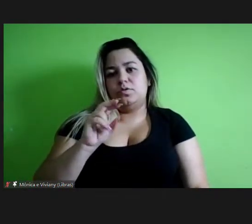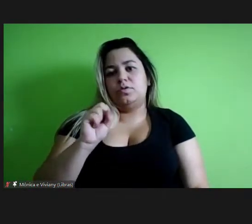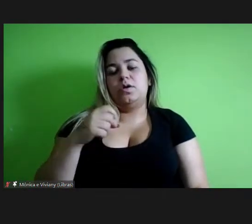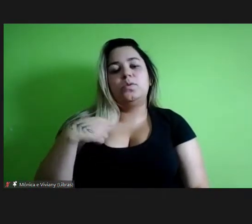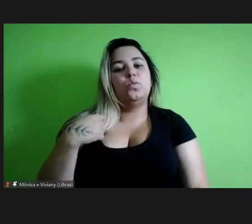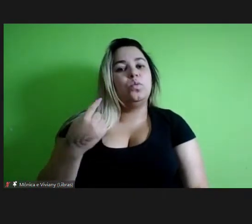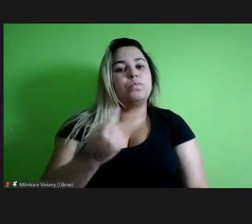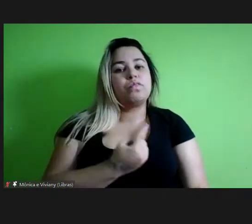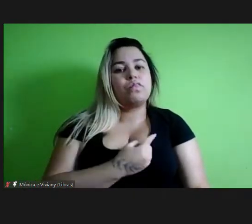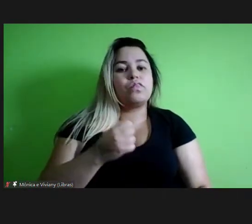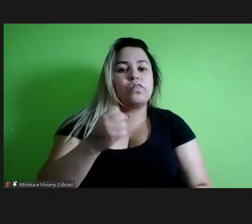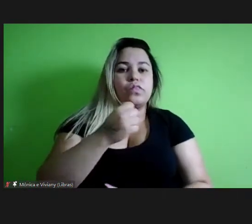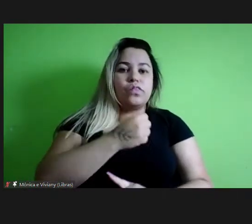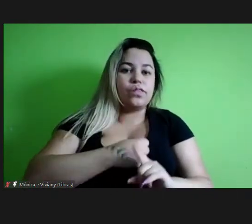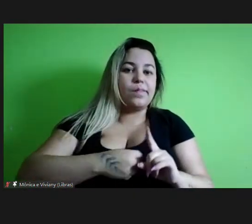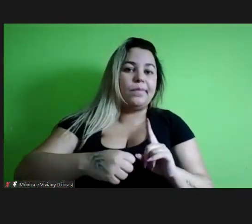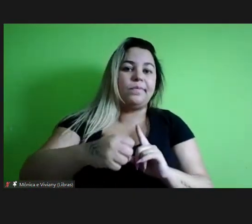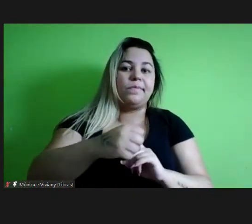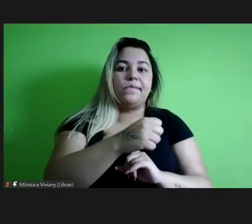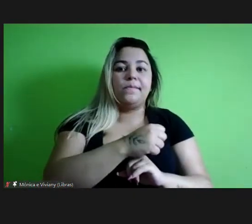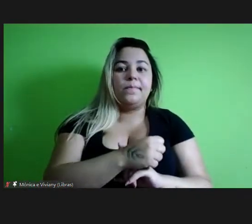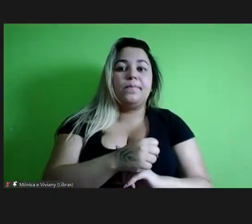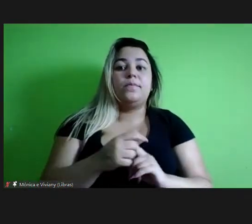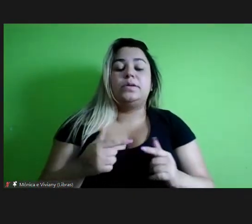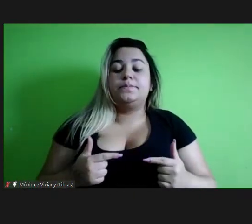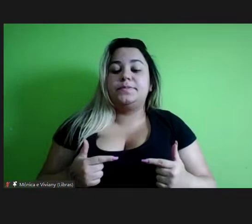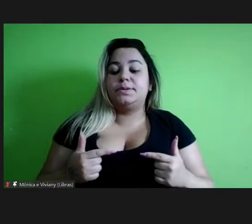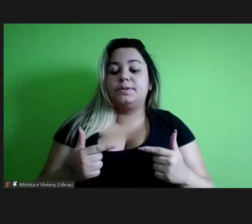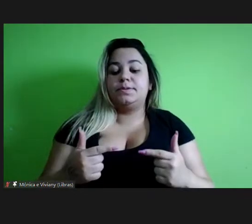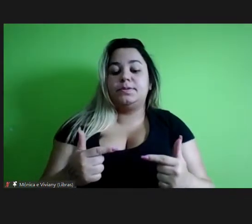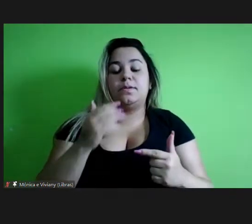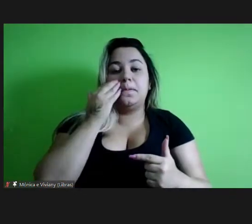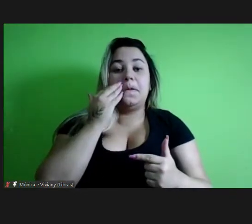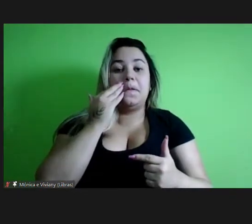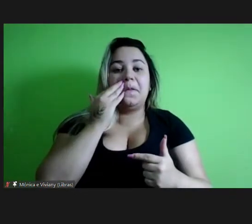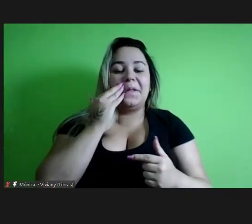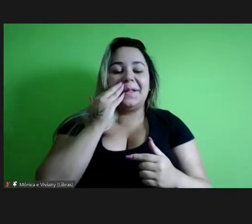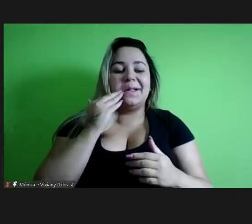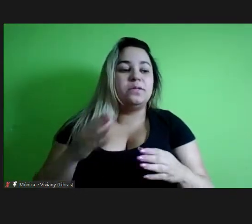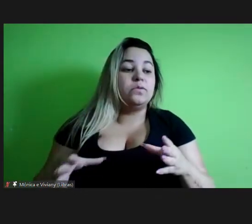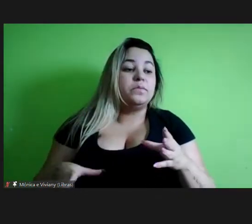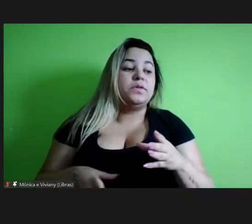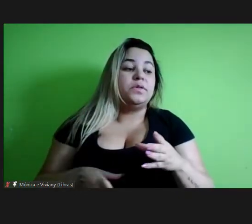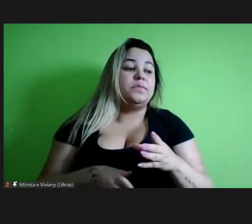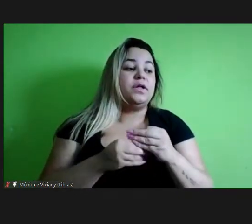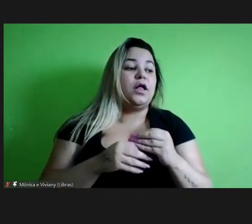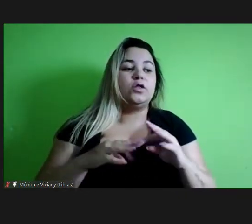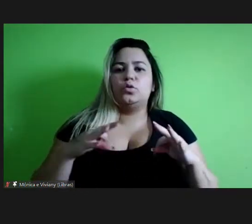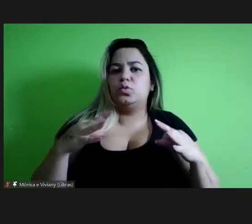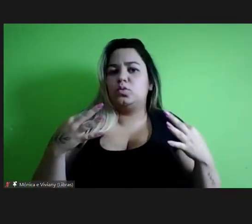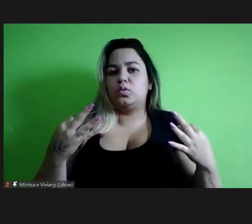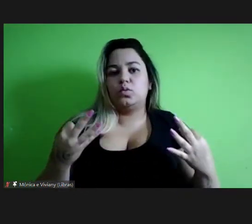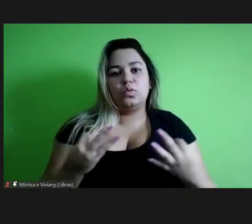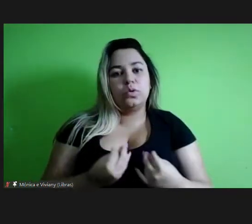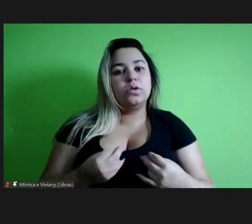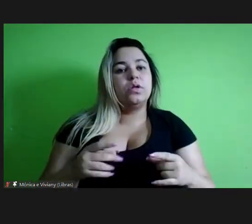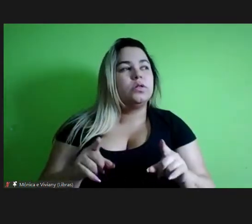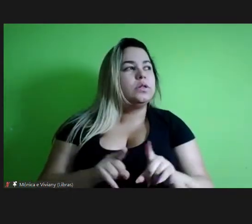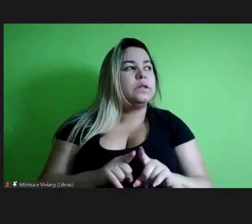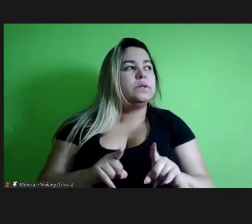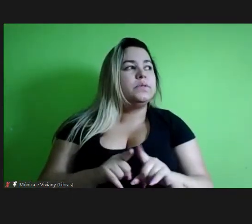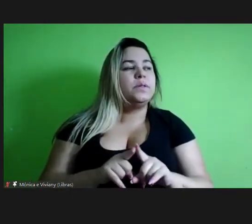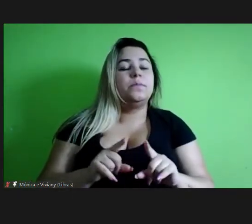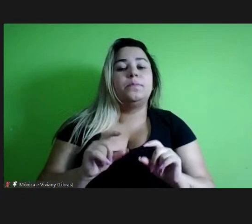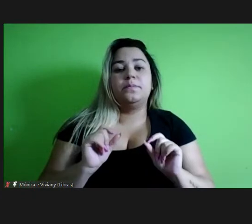And it's not only SUS, it's our society as a whole. We have a huge challenge to implement all of the